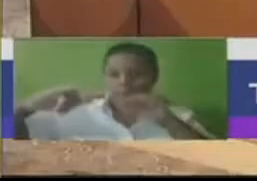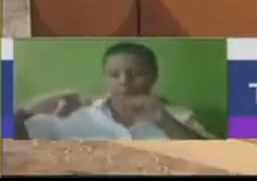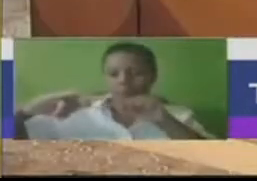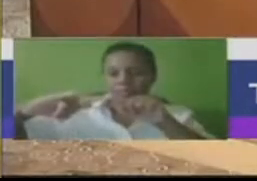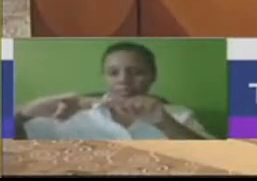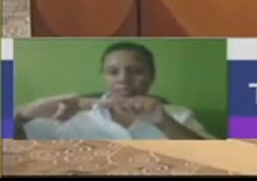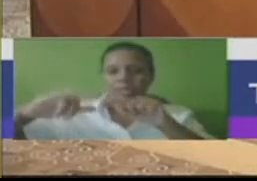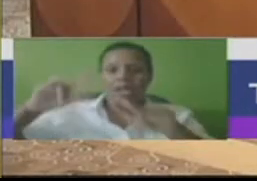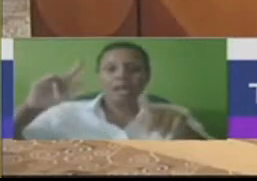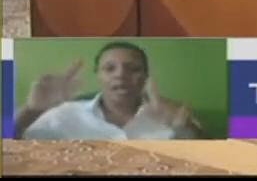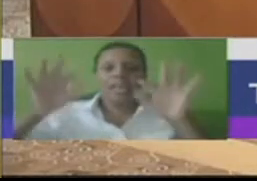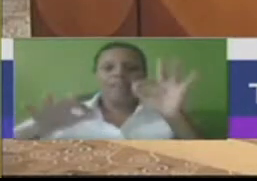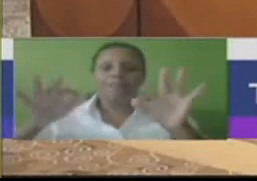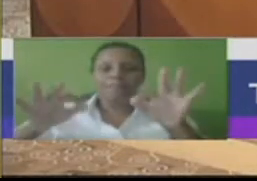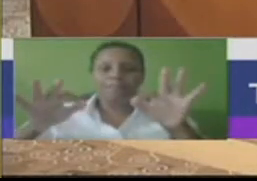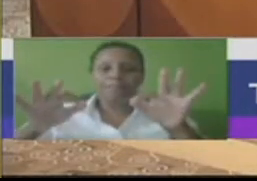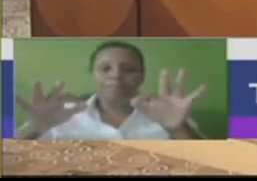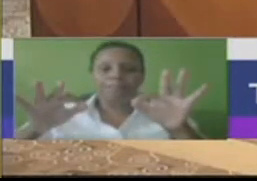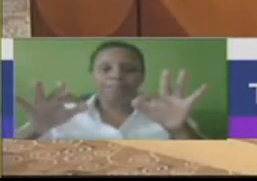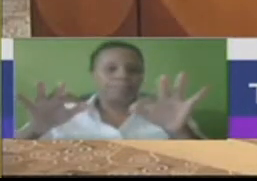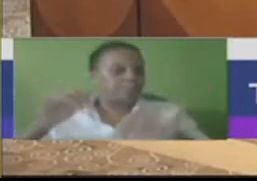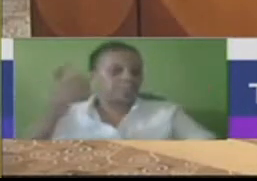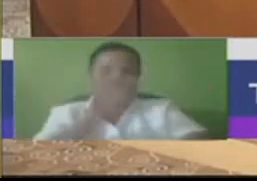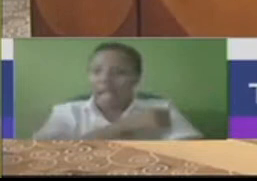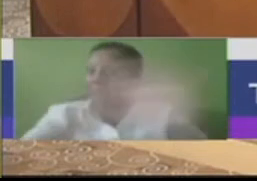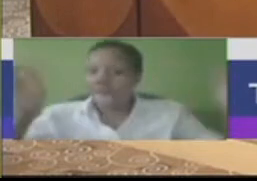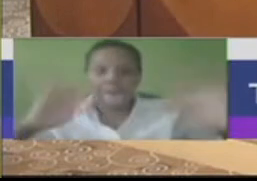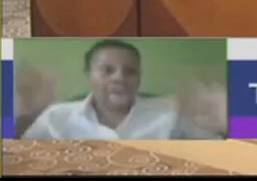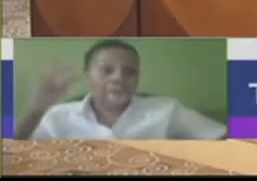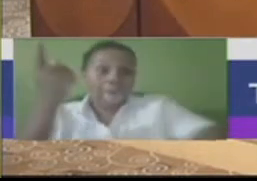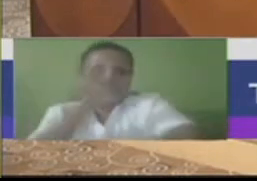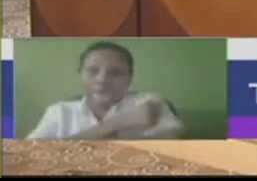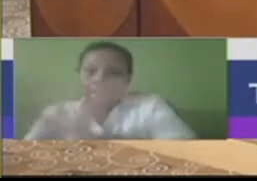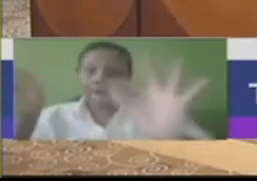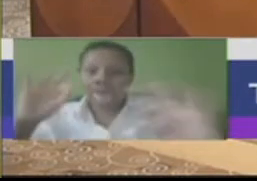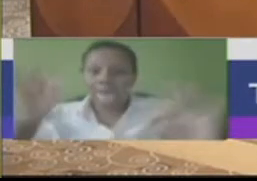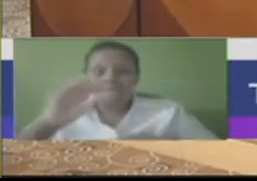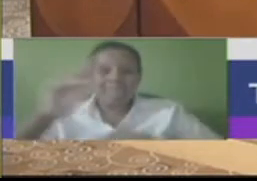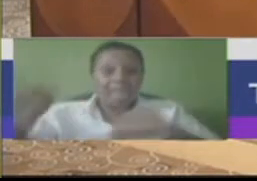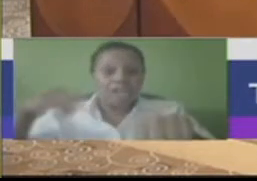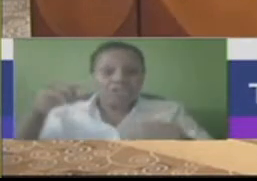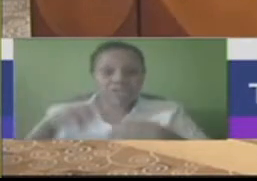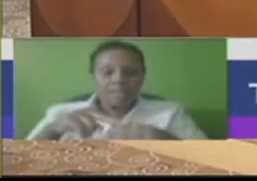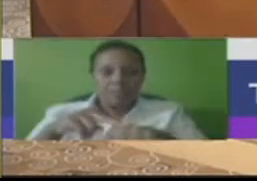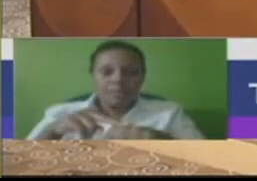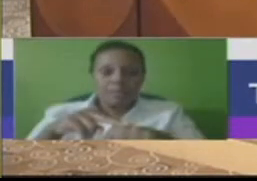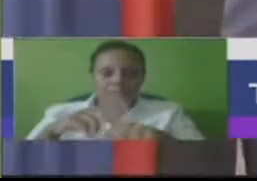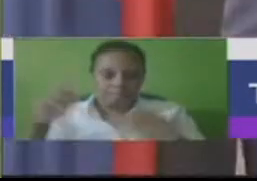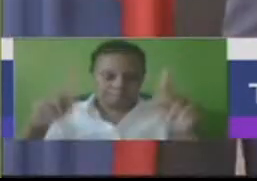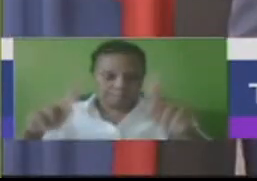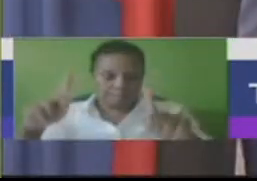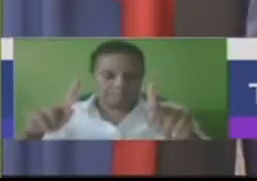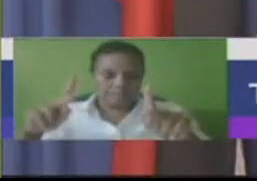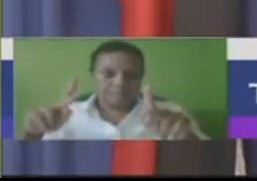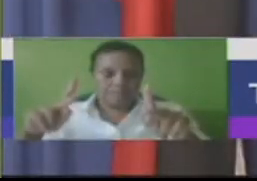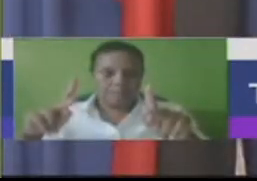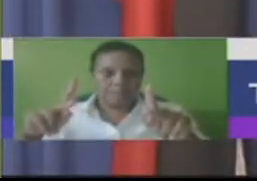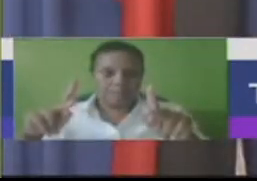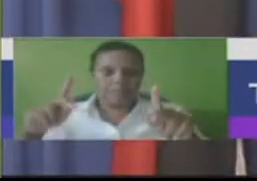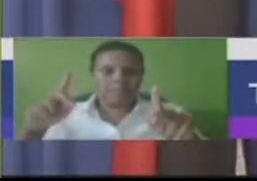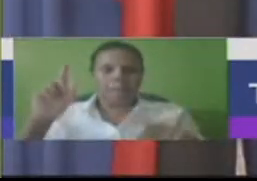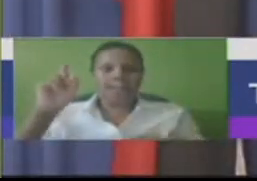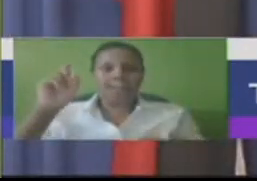vaccinated. Unvaccinated nationals coming in will be required to go into quarantine at a